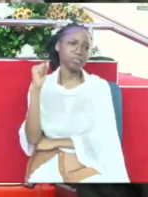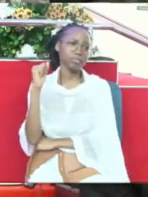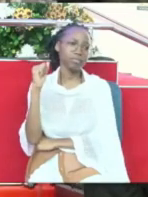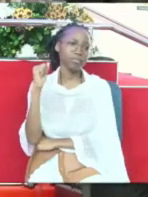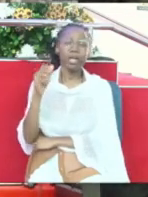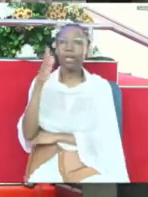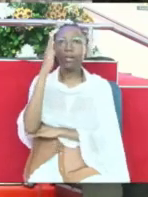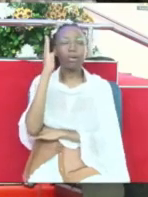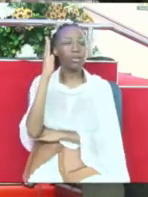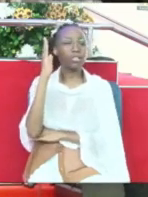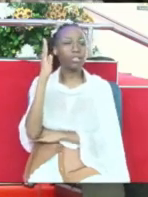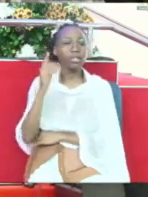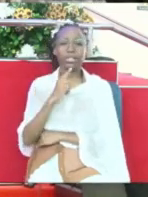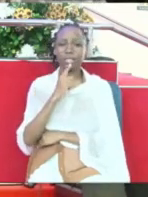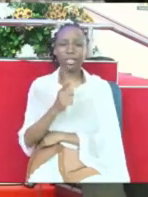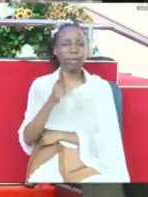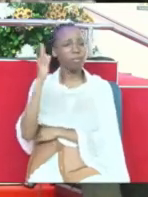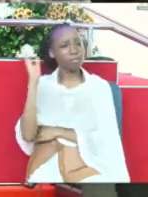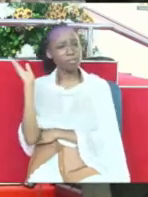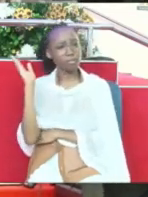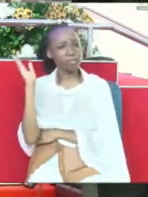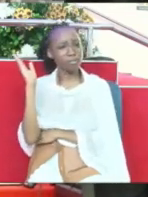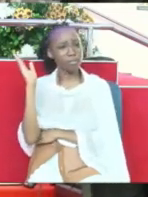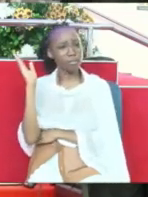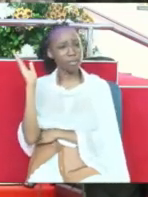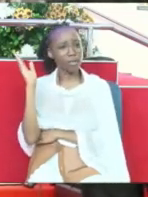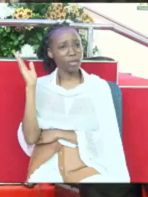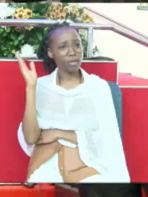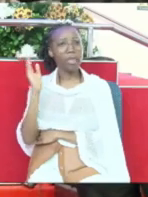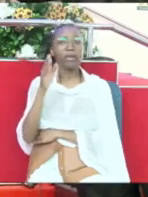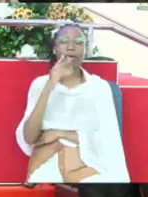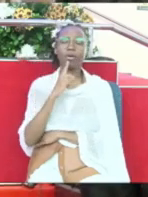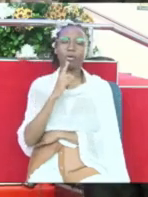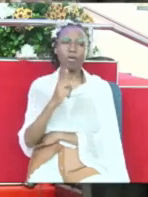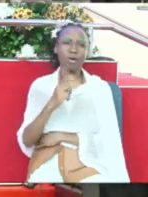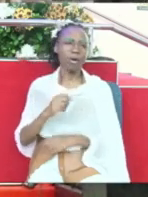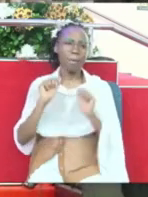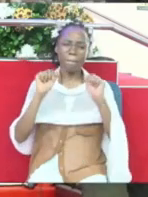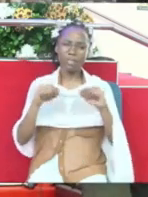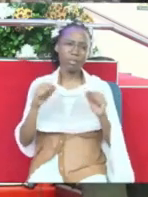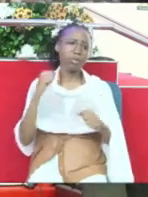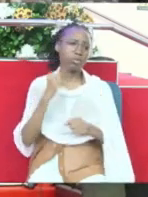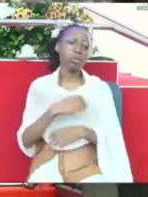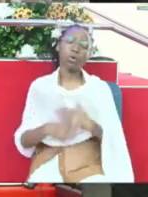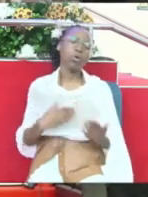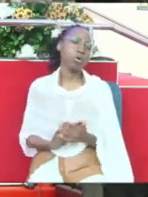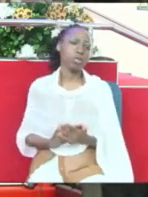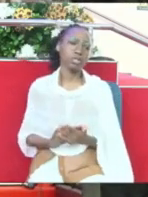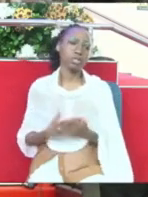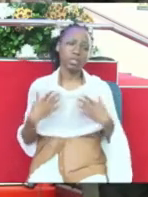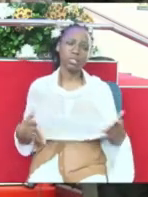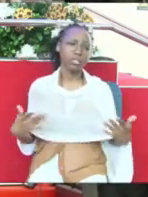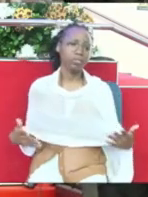the God I'm talking about. He is the God who is able. He is the God whom we believe